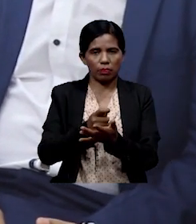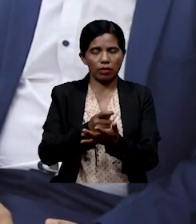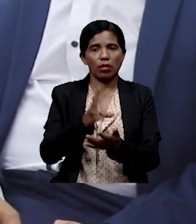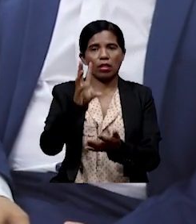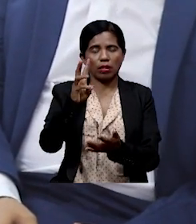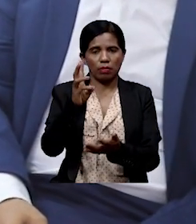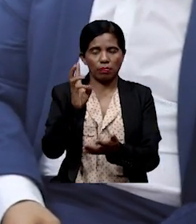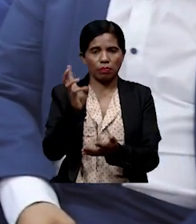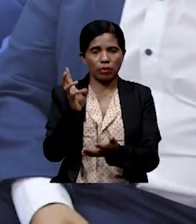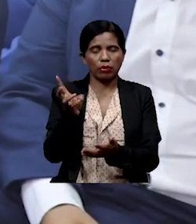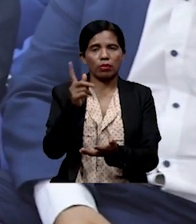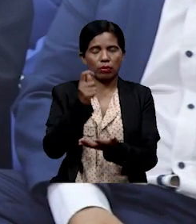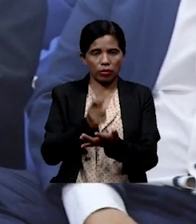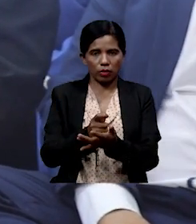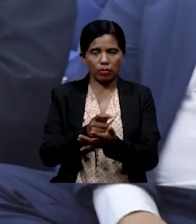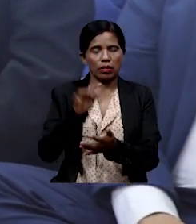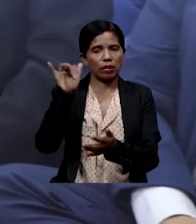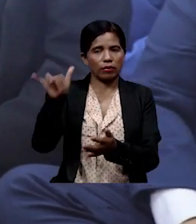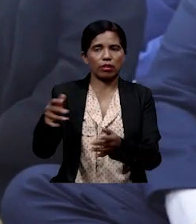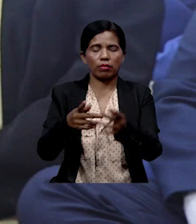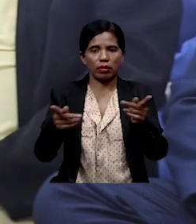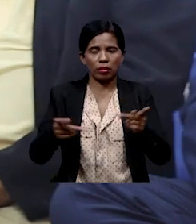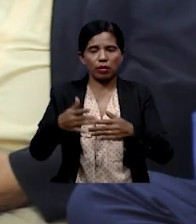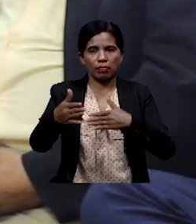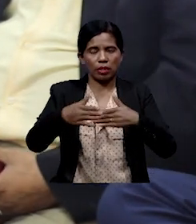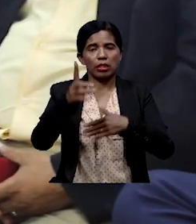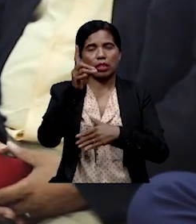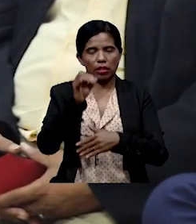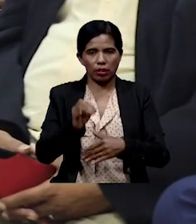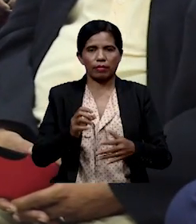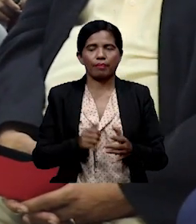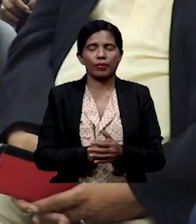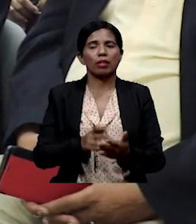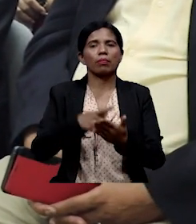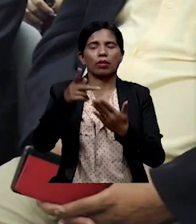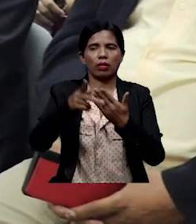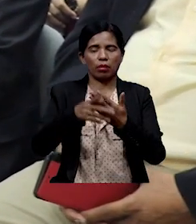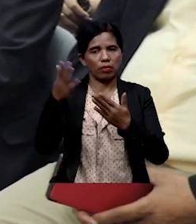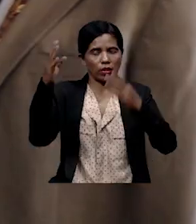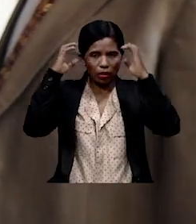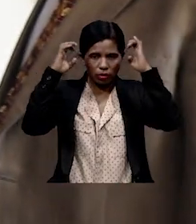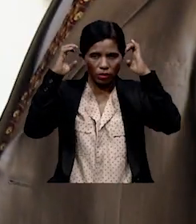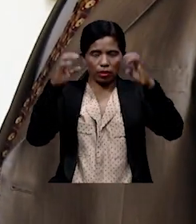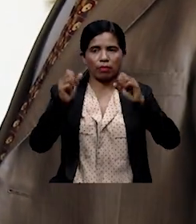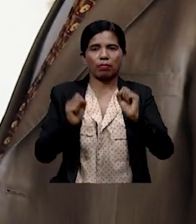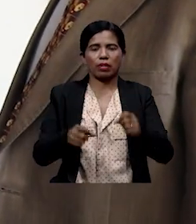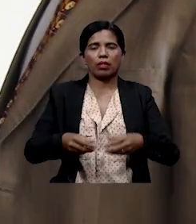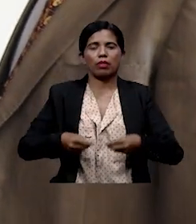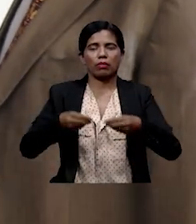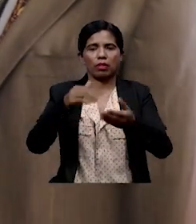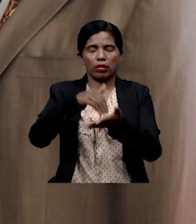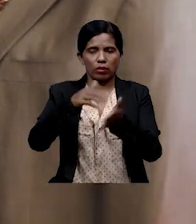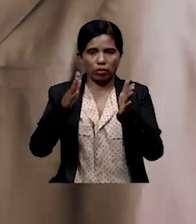racing ne behela iha area sira basic dili. Enquanto programa iha educação bele beneficia